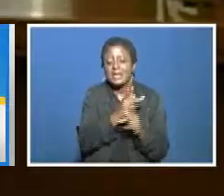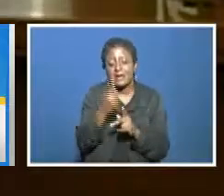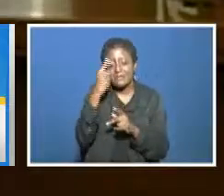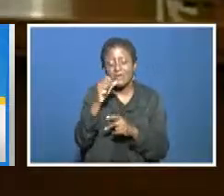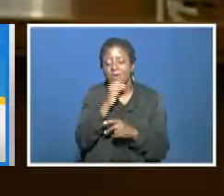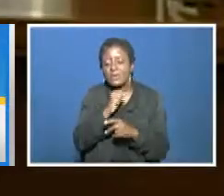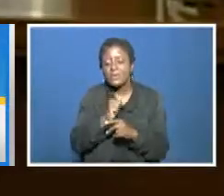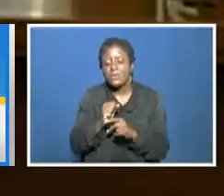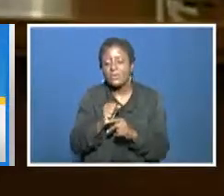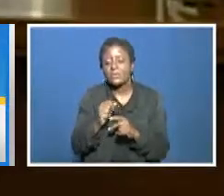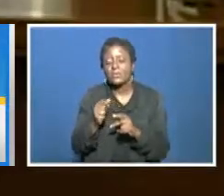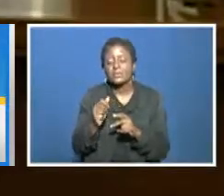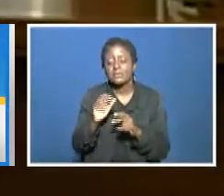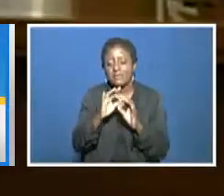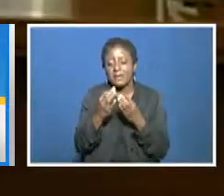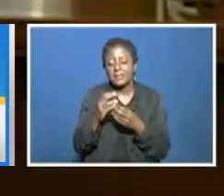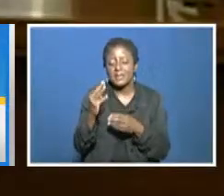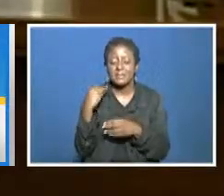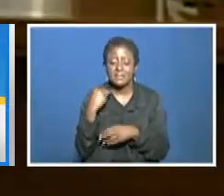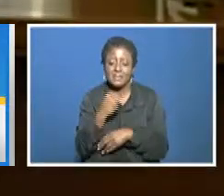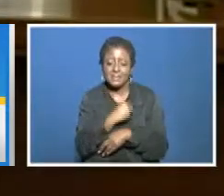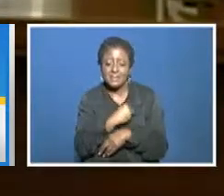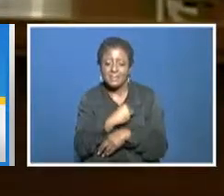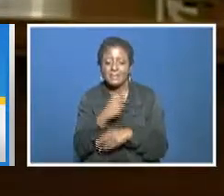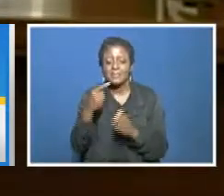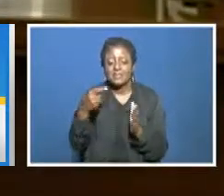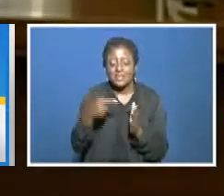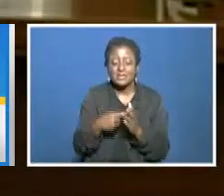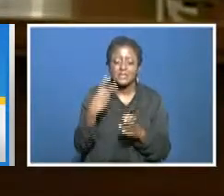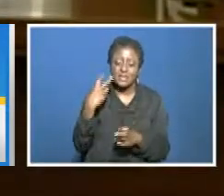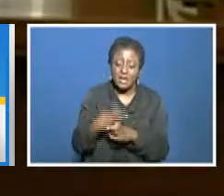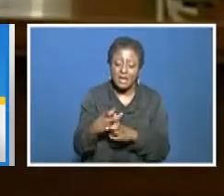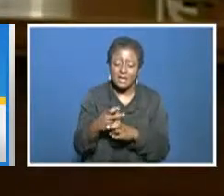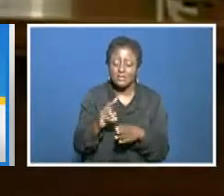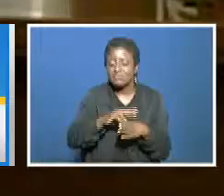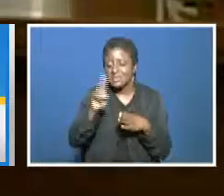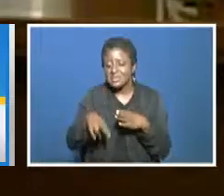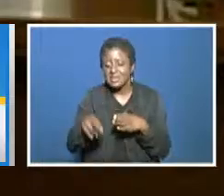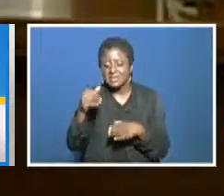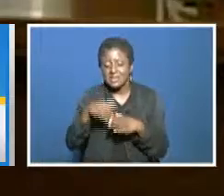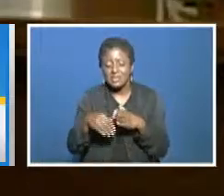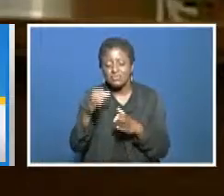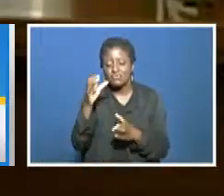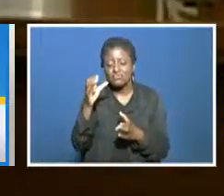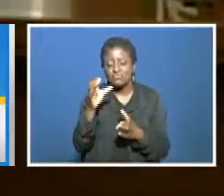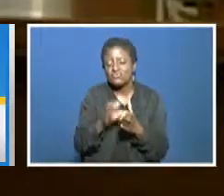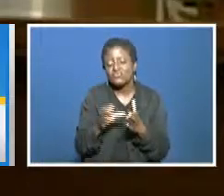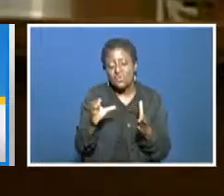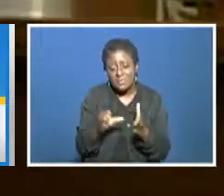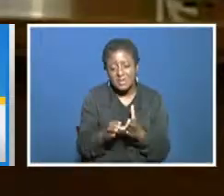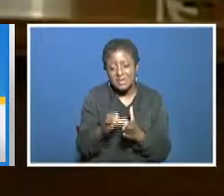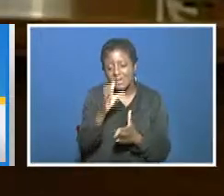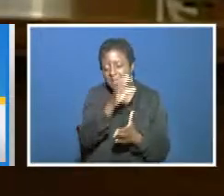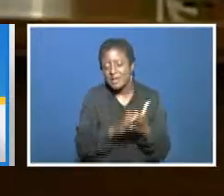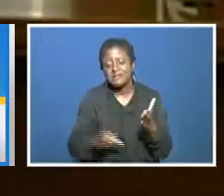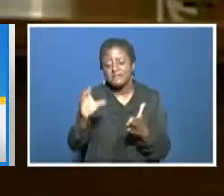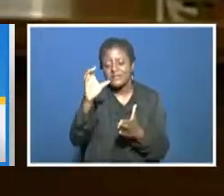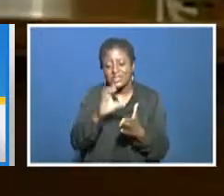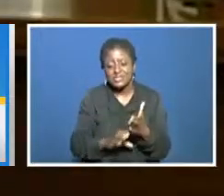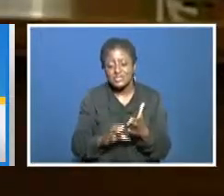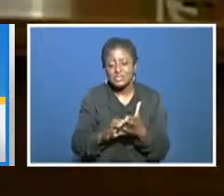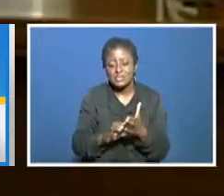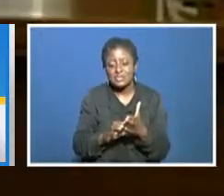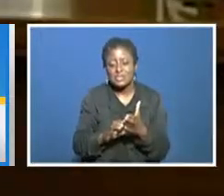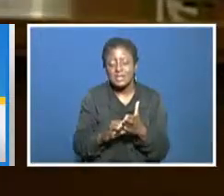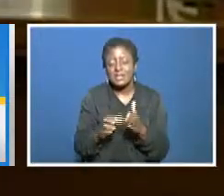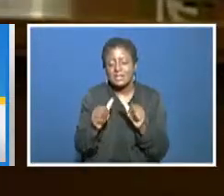in criminal convictions, which follow people to today. And so you have people who